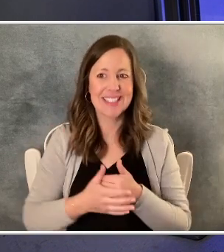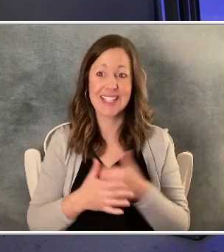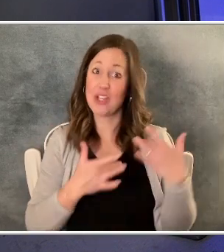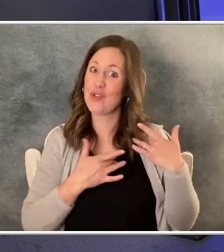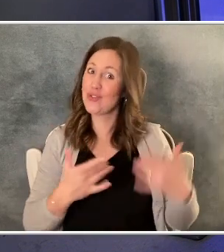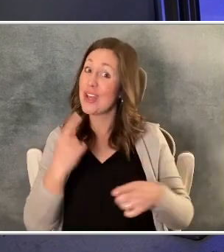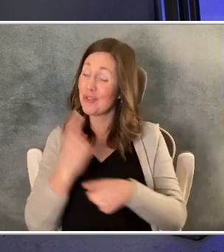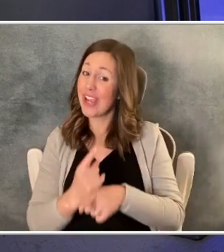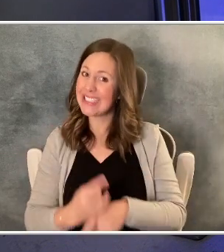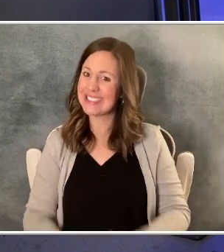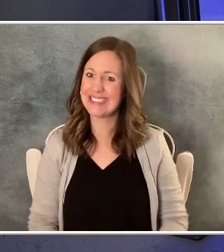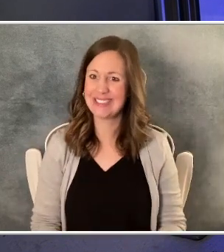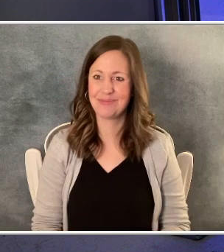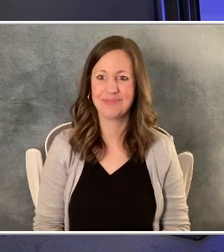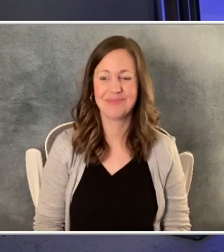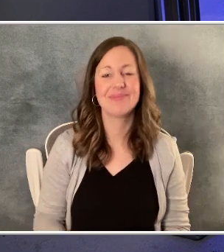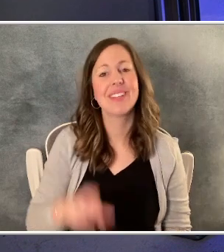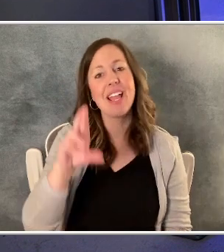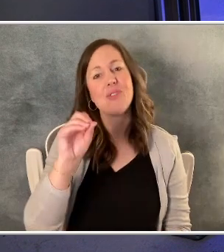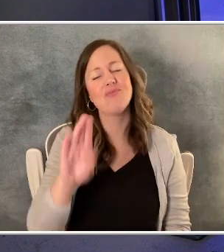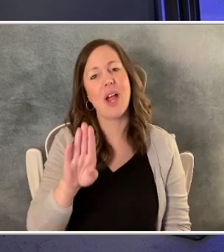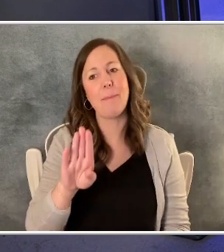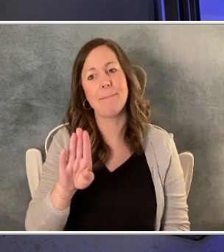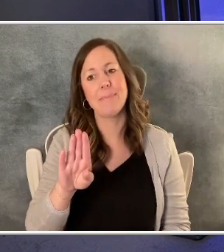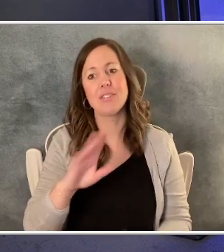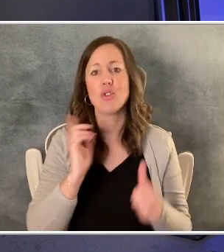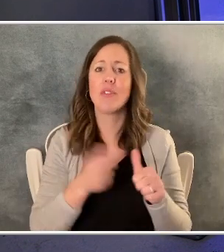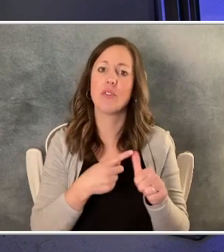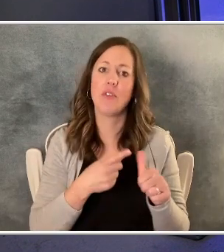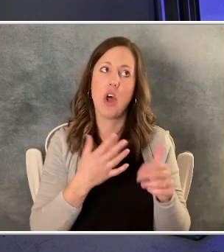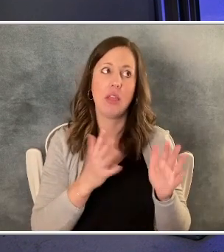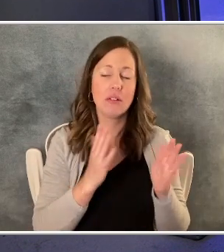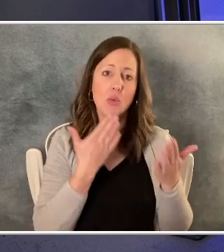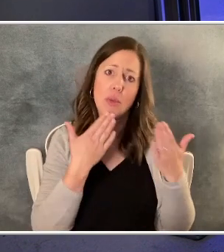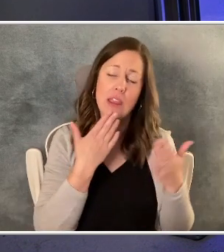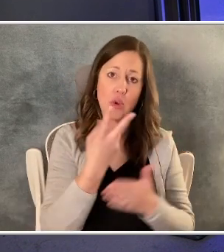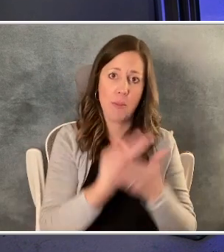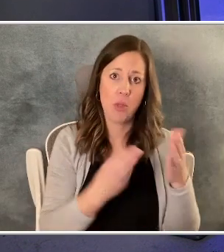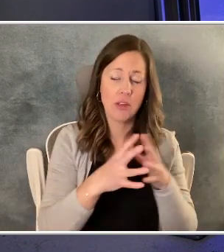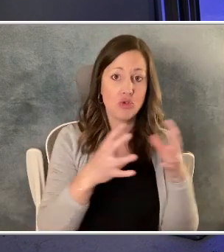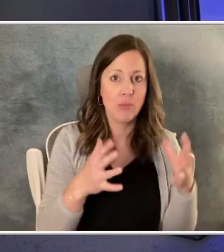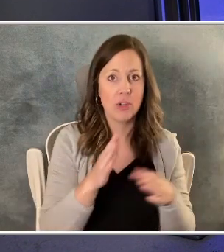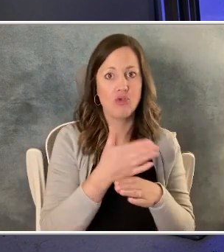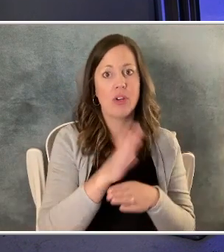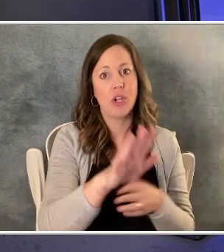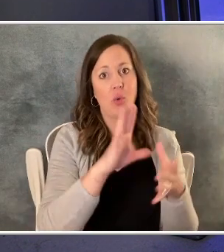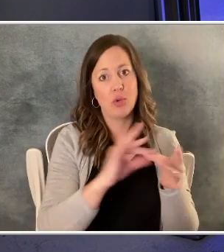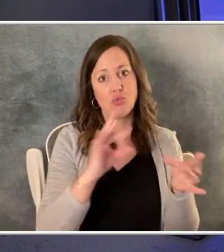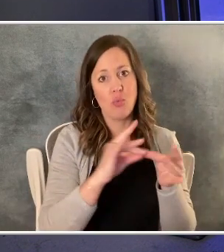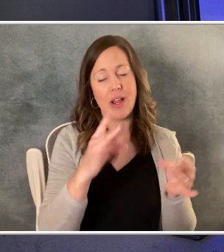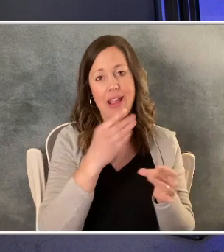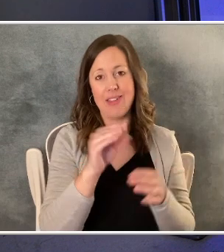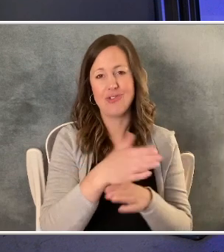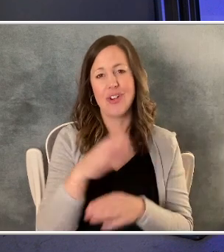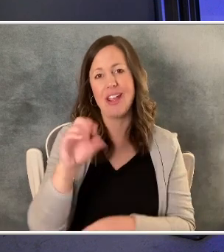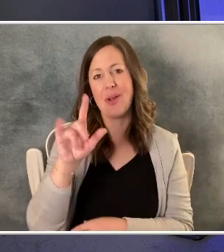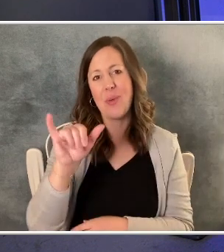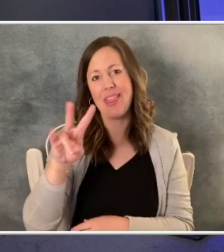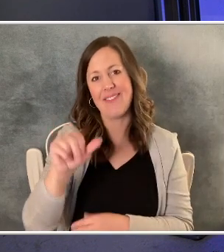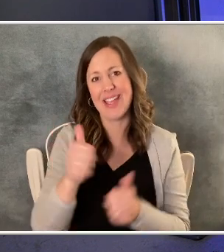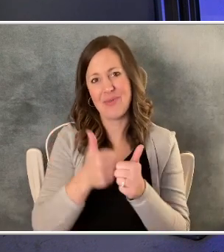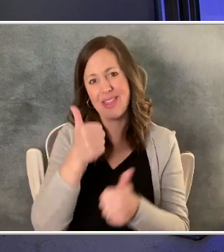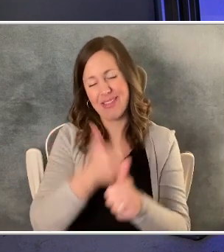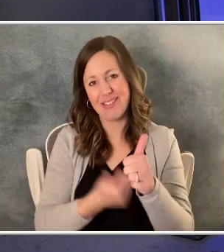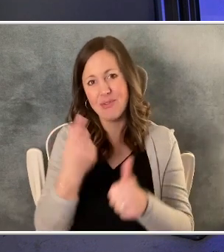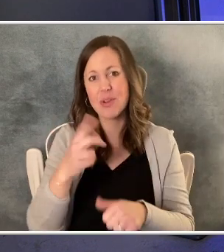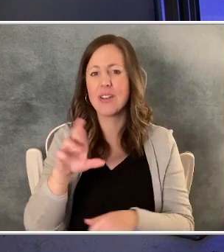So, Rob, first of all, just thank you both so much for sharing your story and sharing Olivia with the world. Rob, just wrap us up.